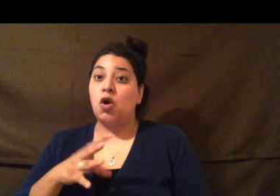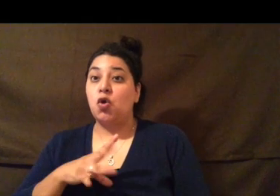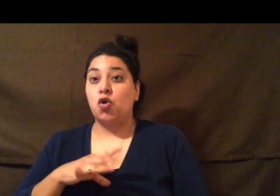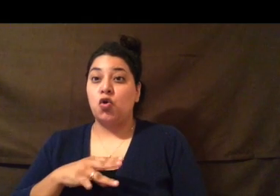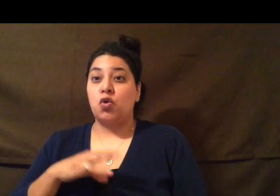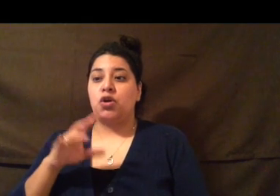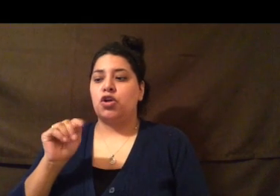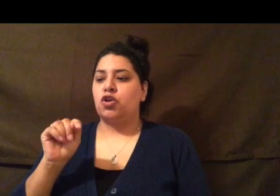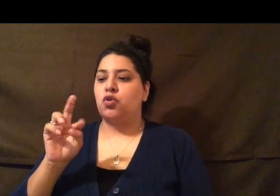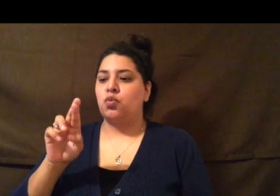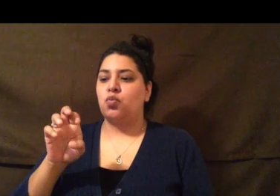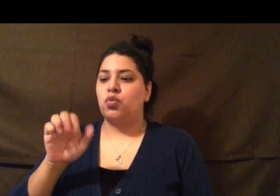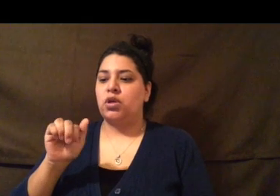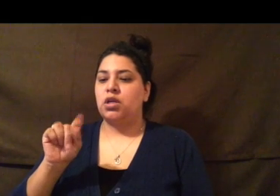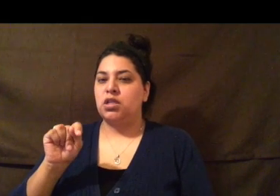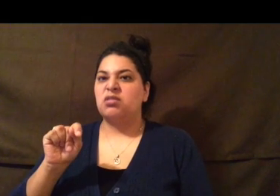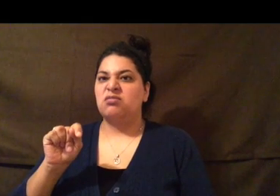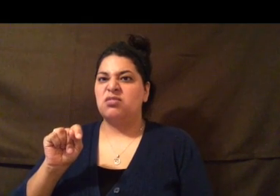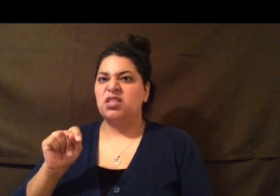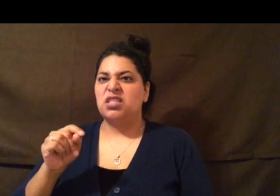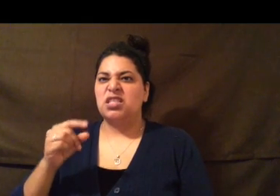and cool treats. How does that sound?